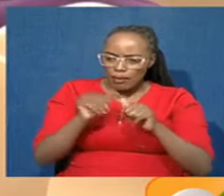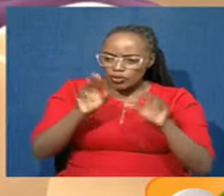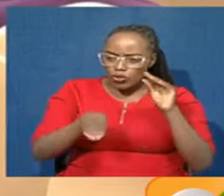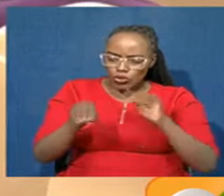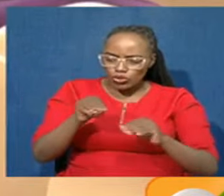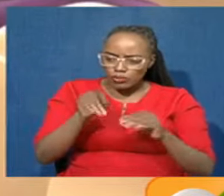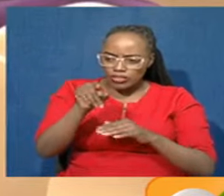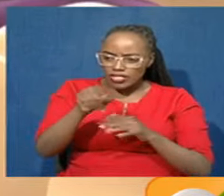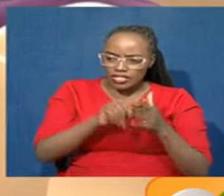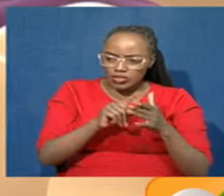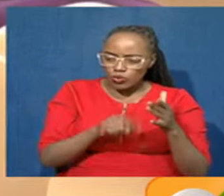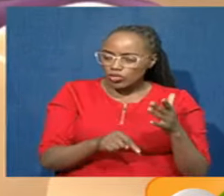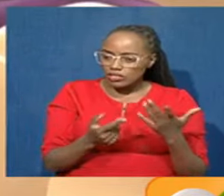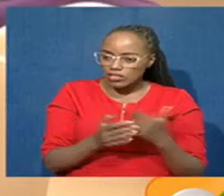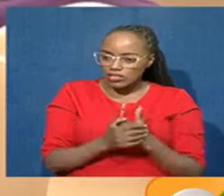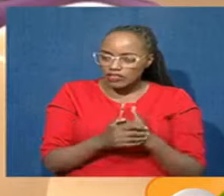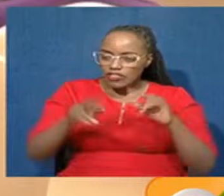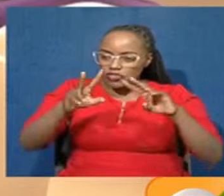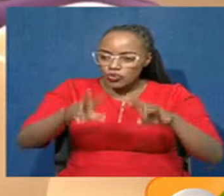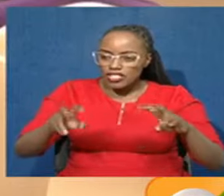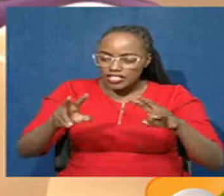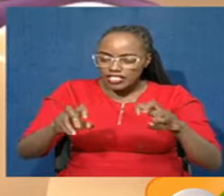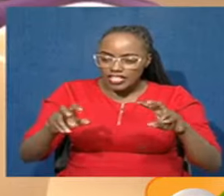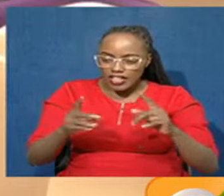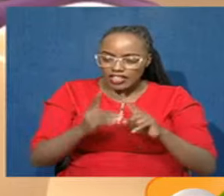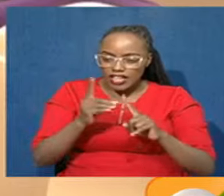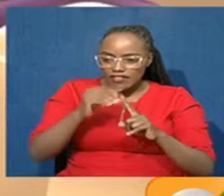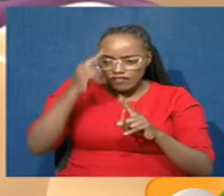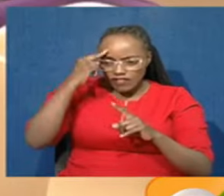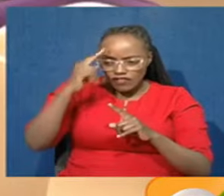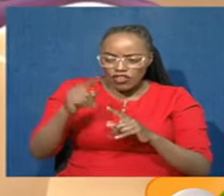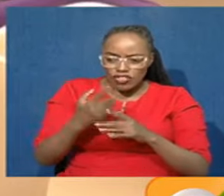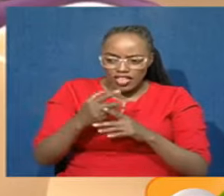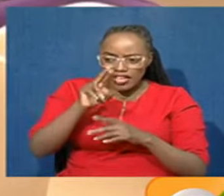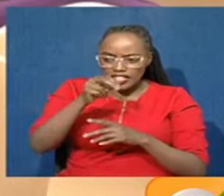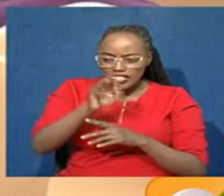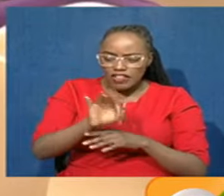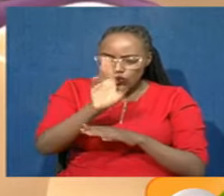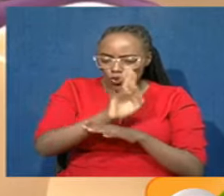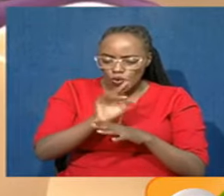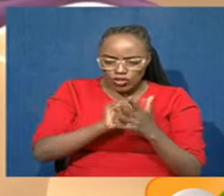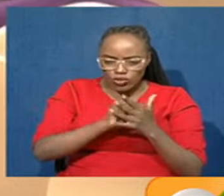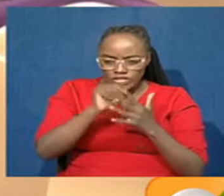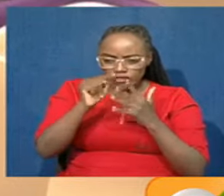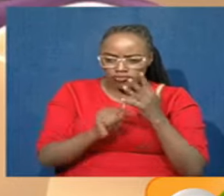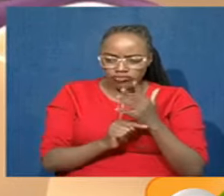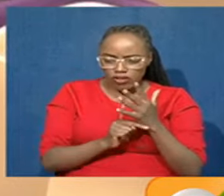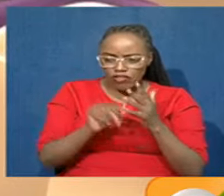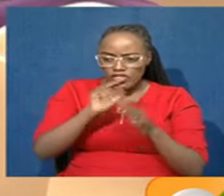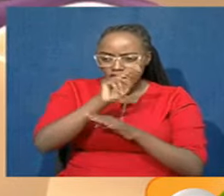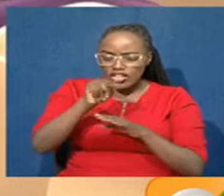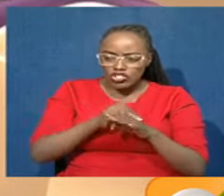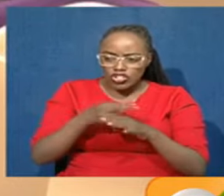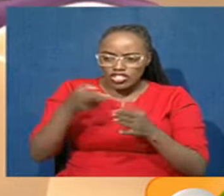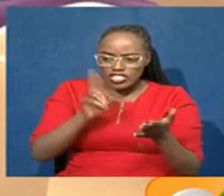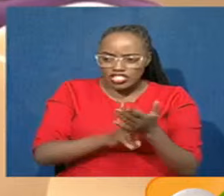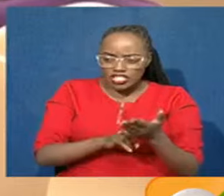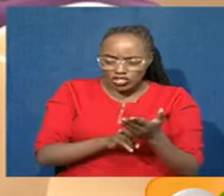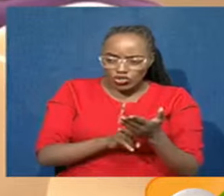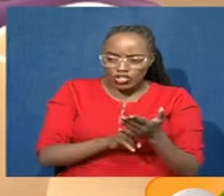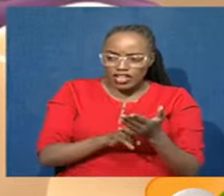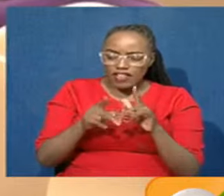What you are doing with the checking the data of NHF, you are using the biometrics of the National Registration Bureau.